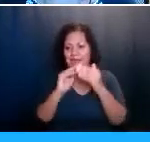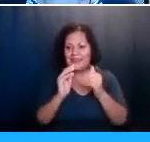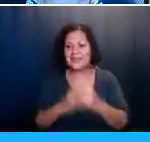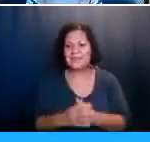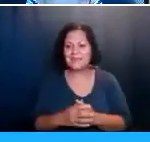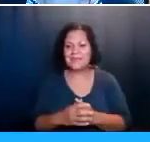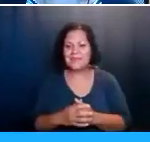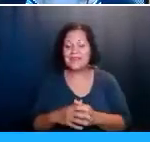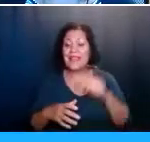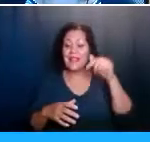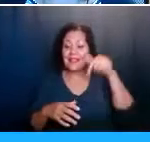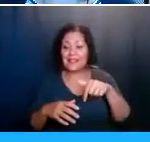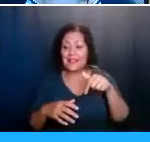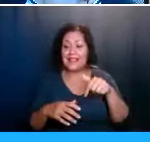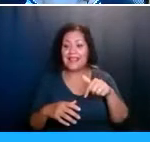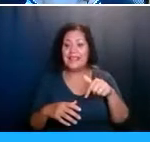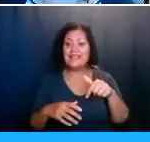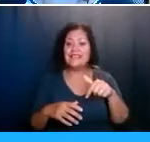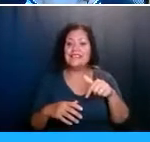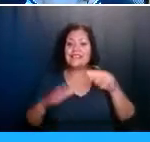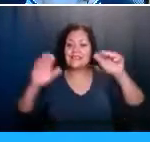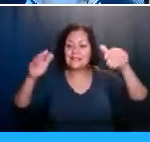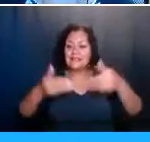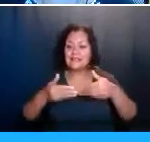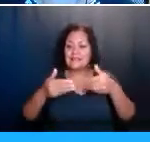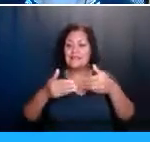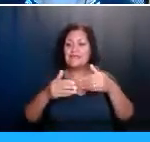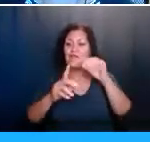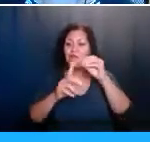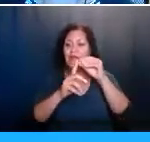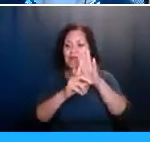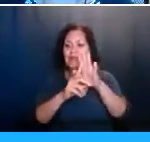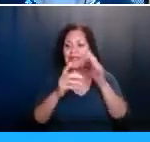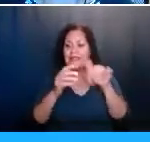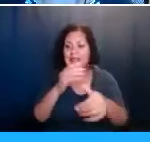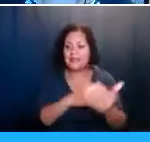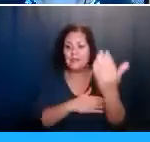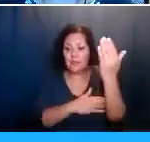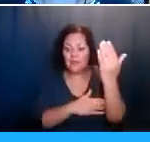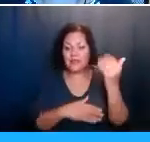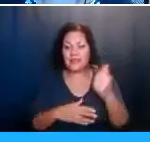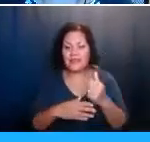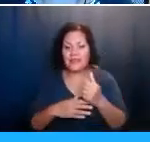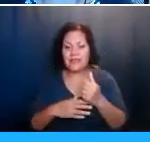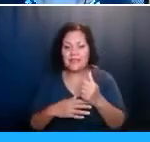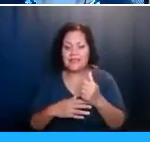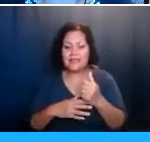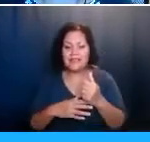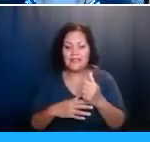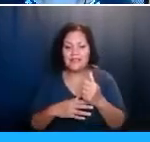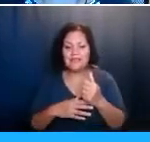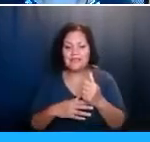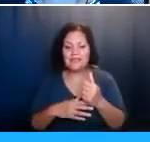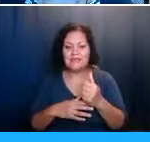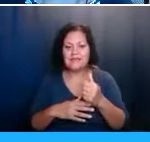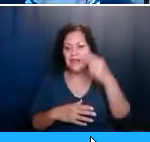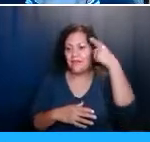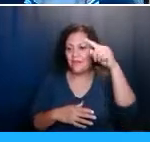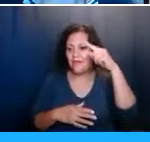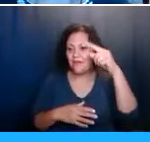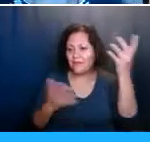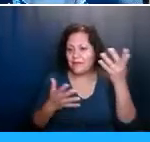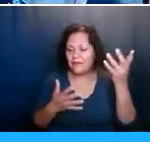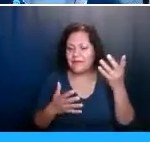this orientation this morning is to kind of orient you to the